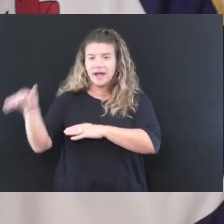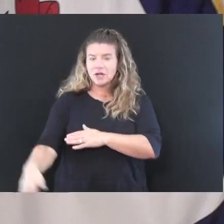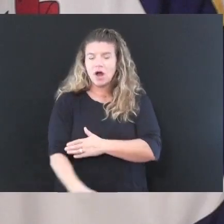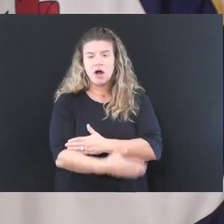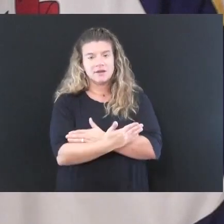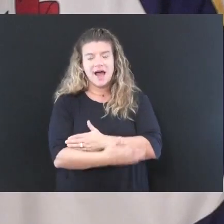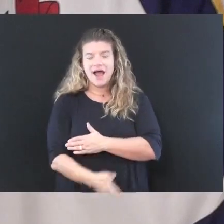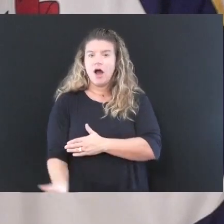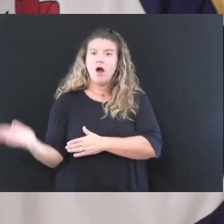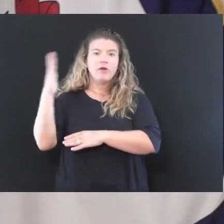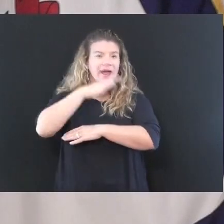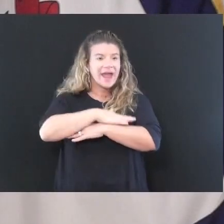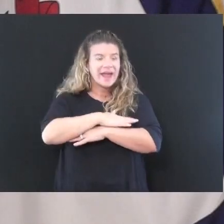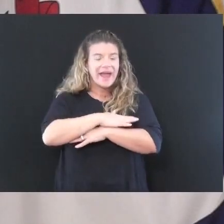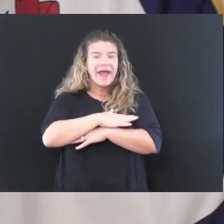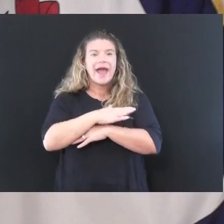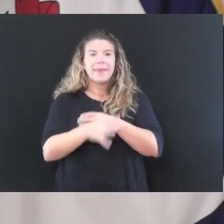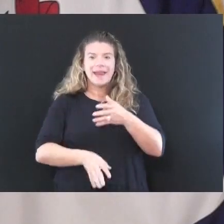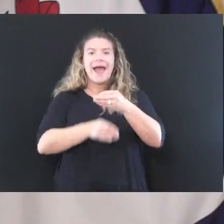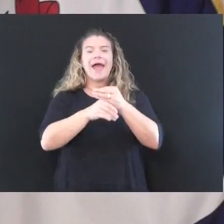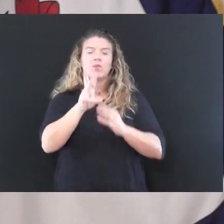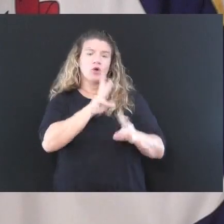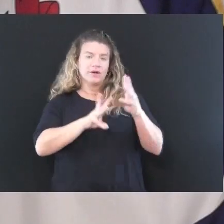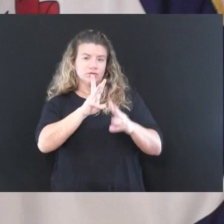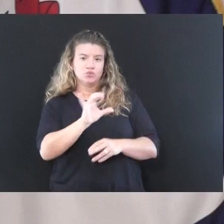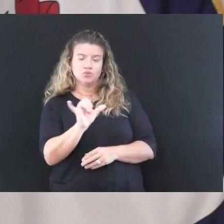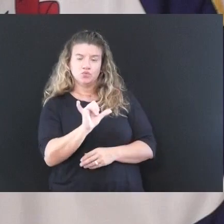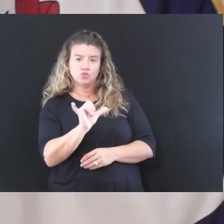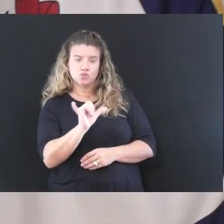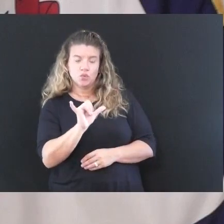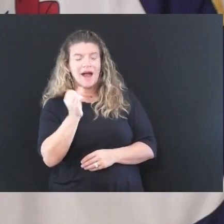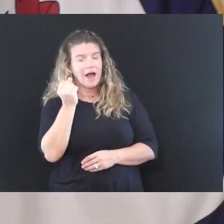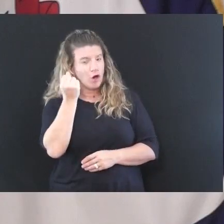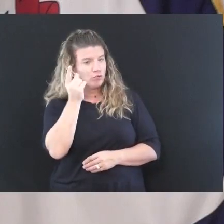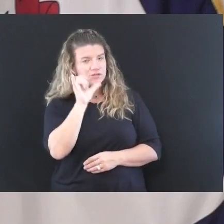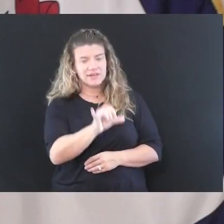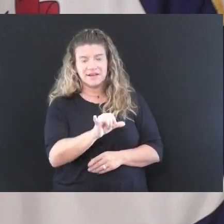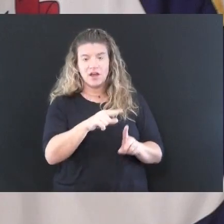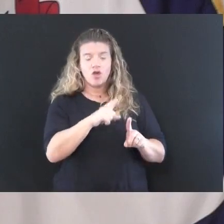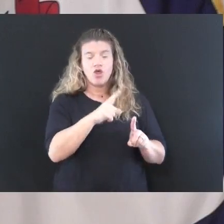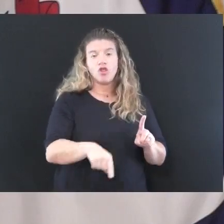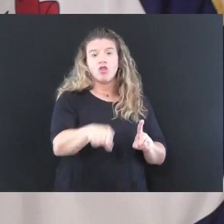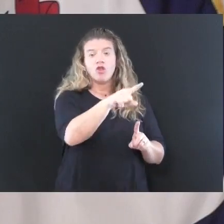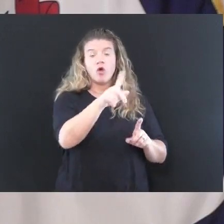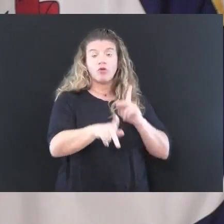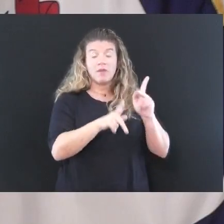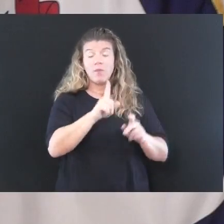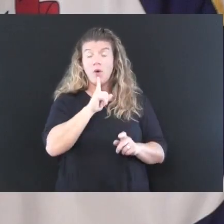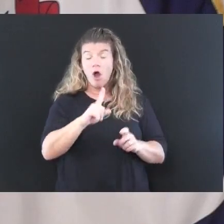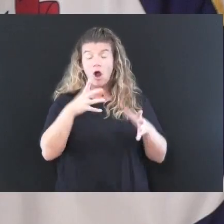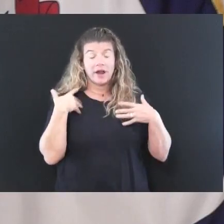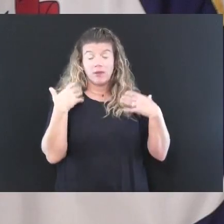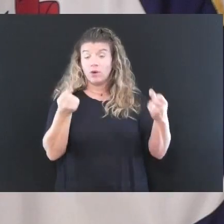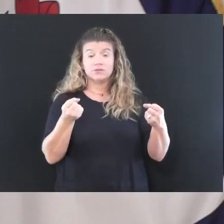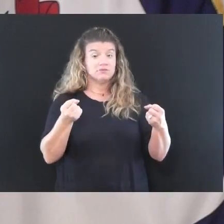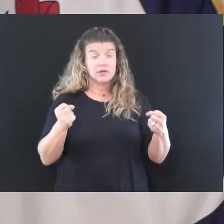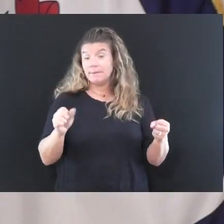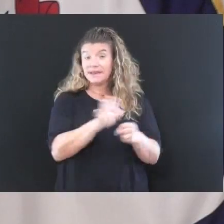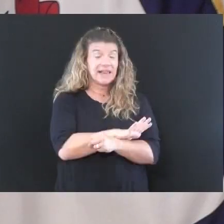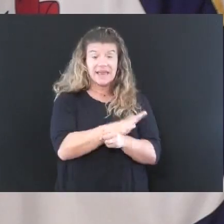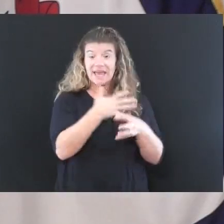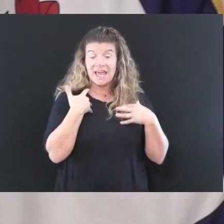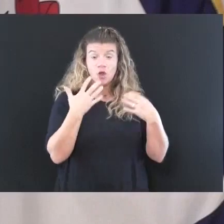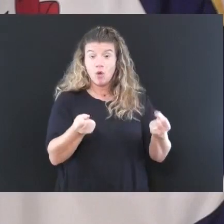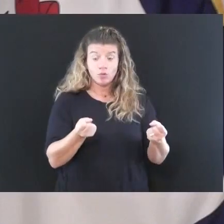worrying on top of that. Now, these people are absolutely heroes in every way.